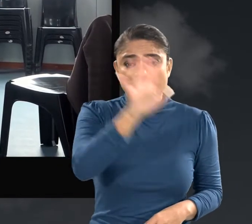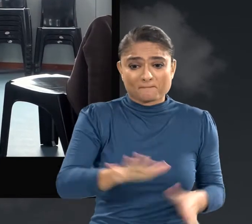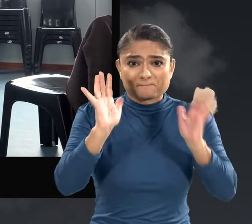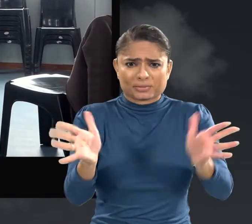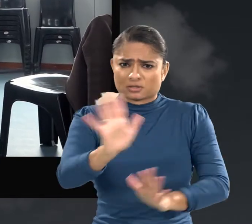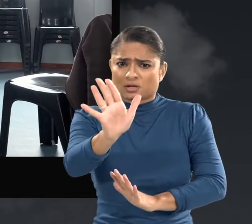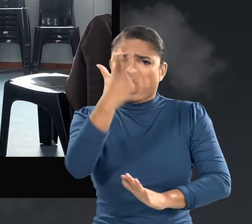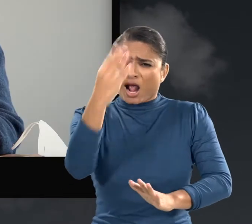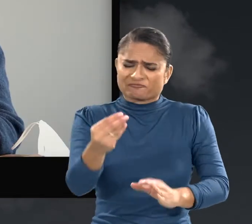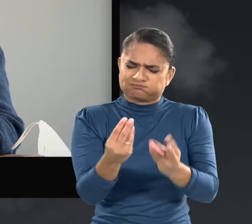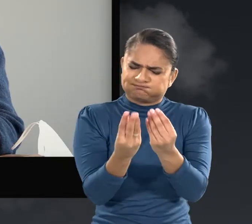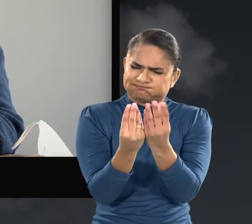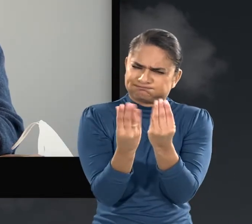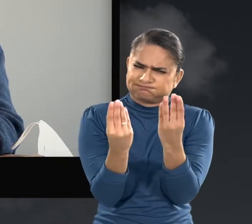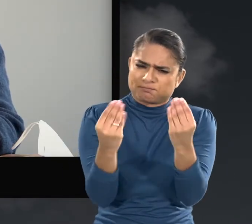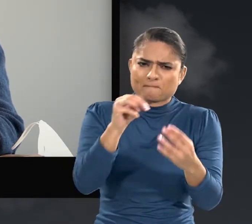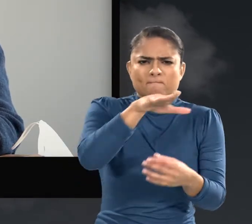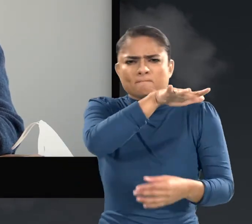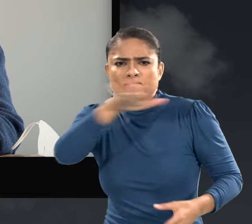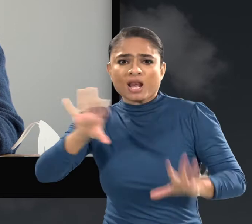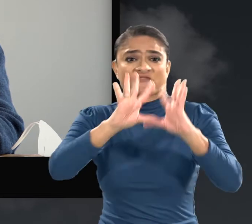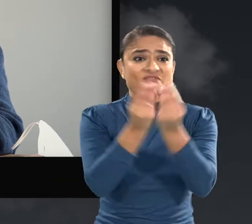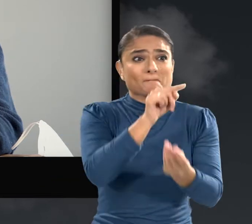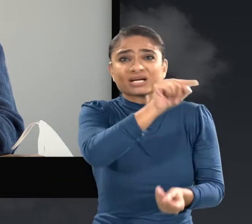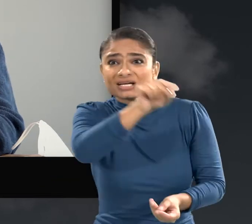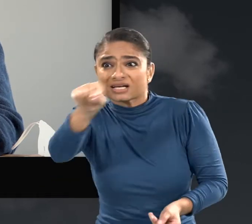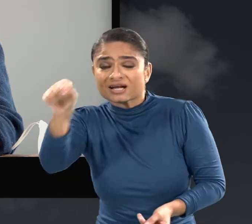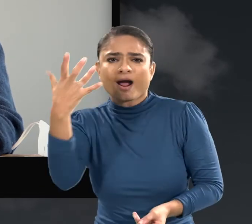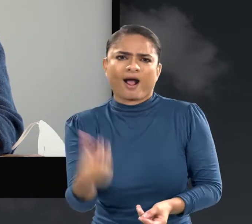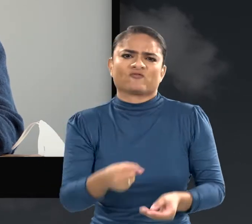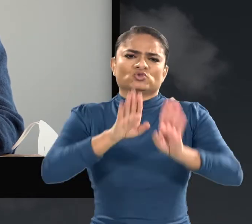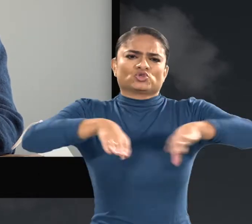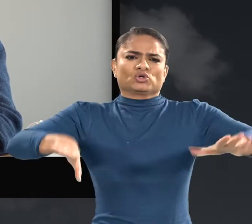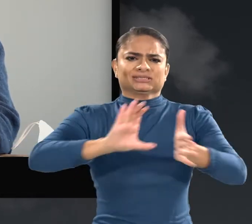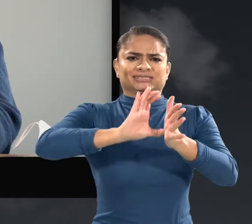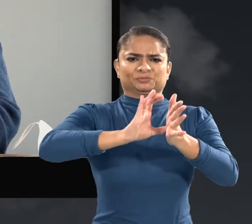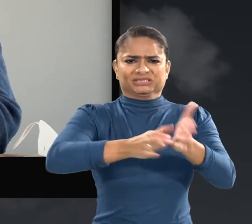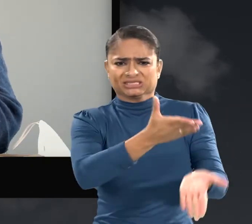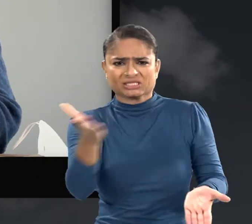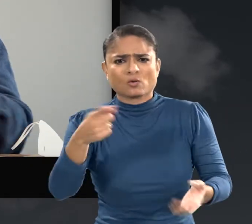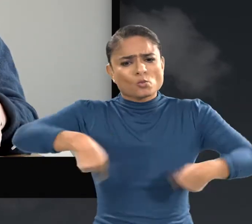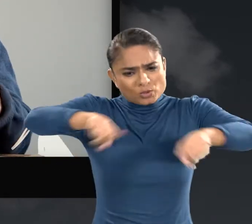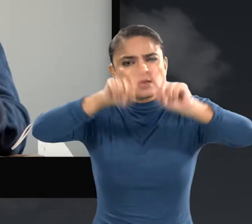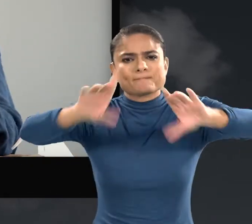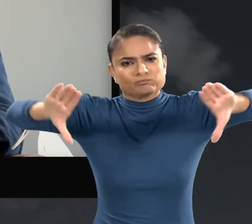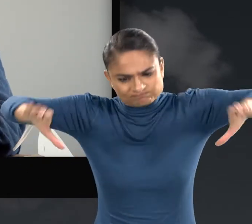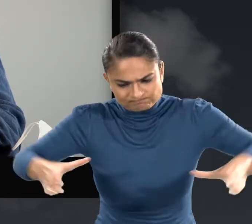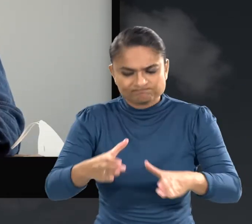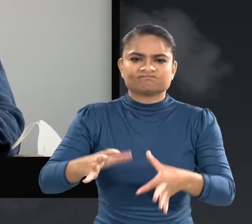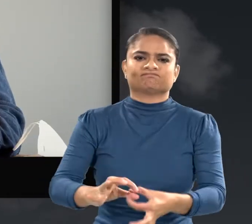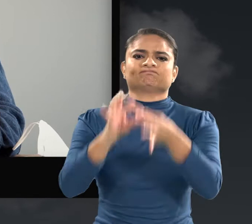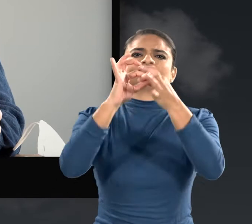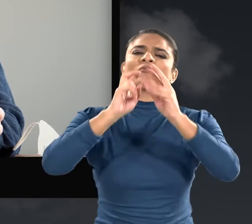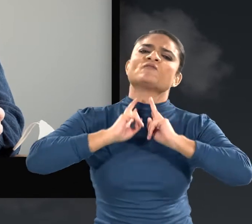over 8 million families of children with or people with disabilities. If there's a united voice of 8